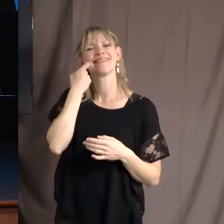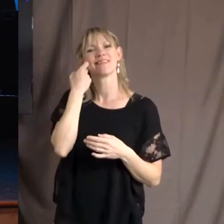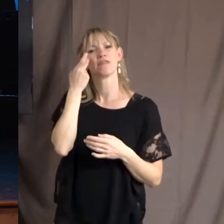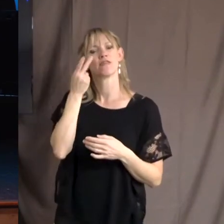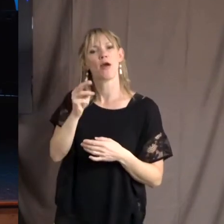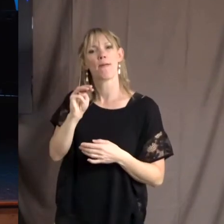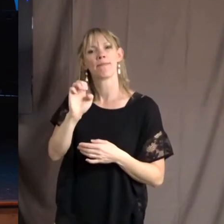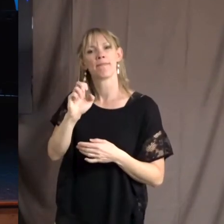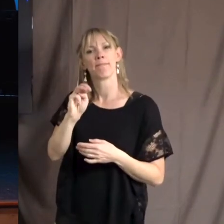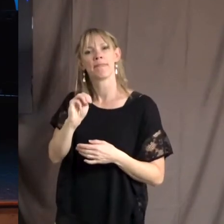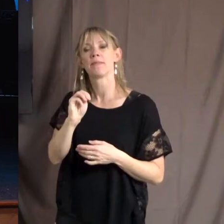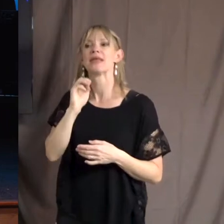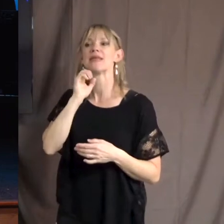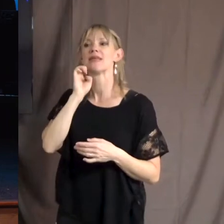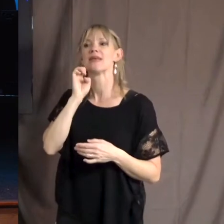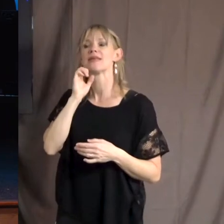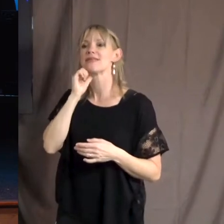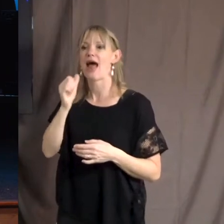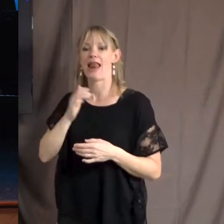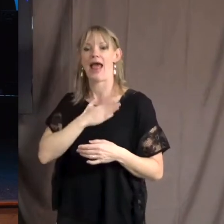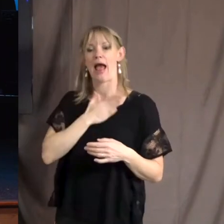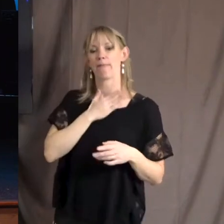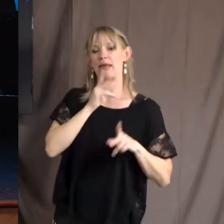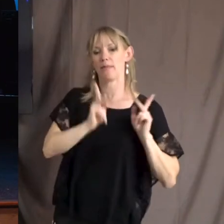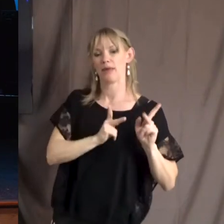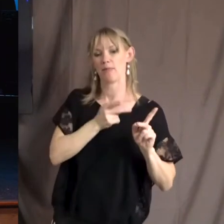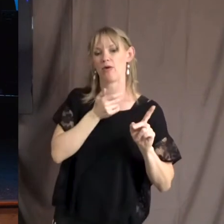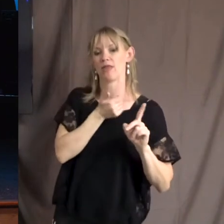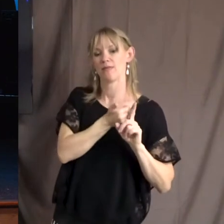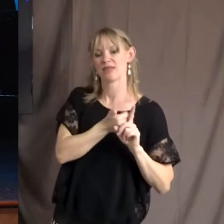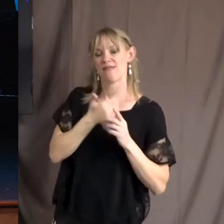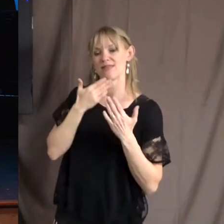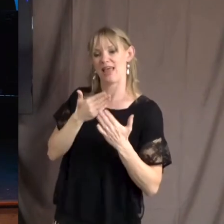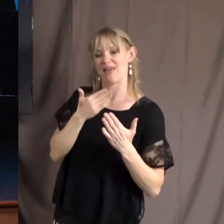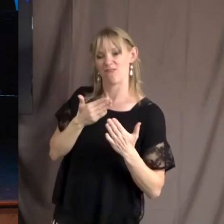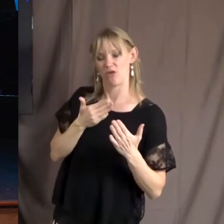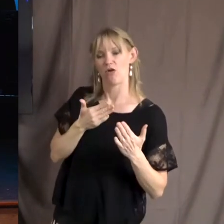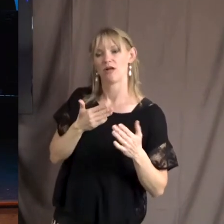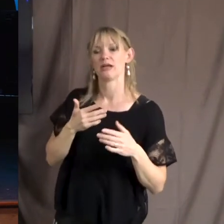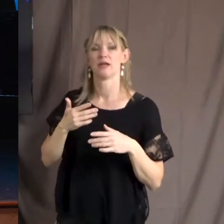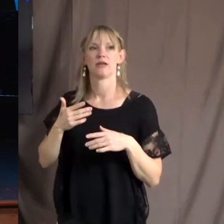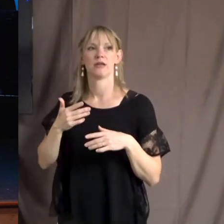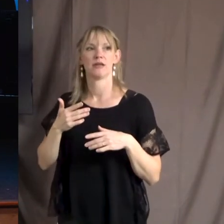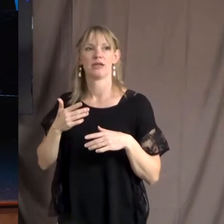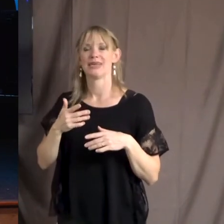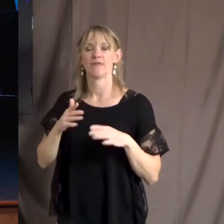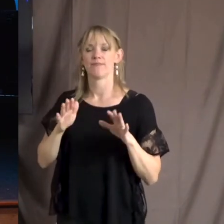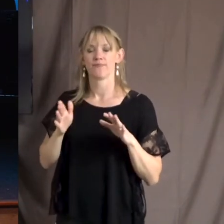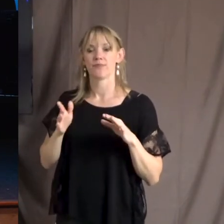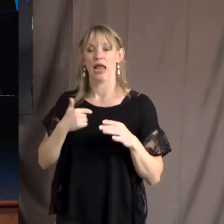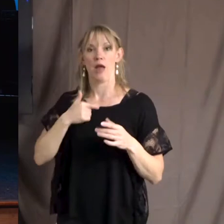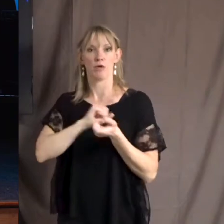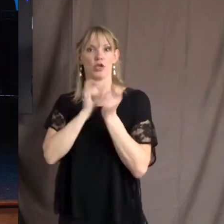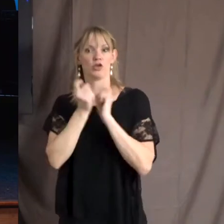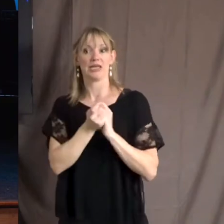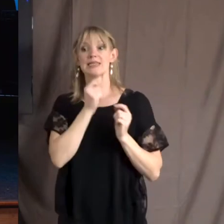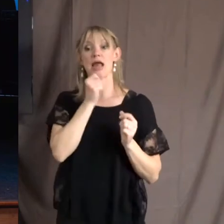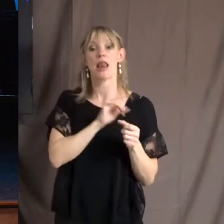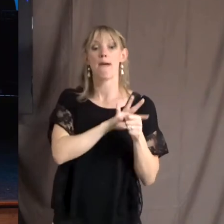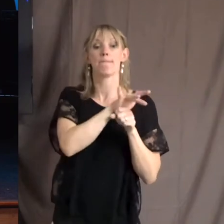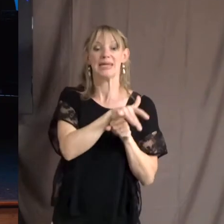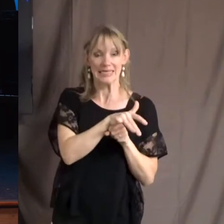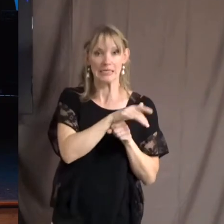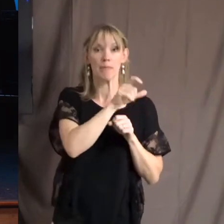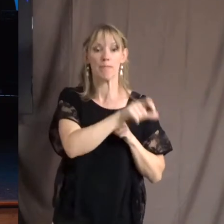who are thankful, it is thankful people who are happy. And I would change it and say, it's not abundant people who are thankful, it's